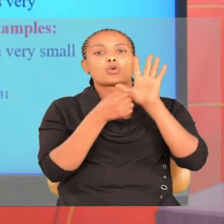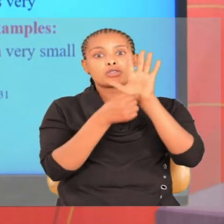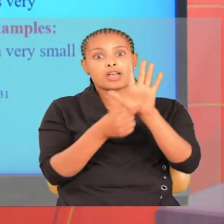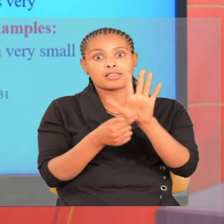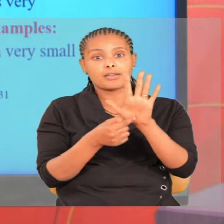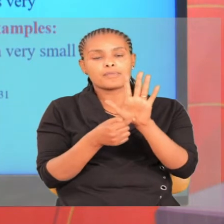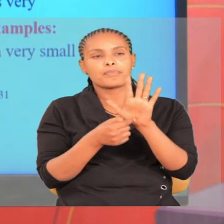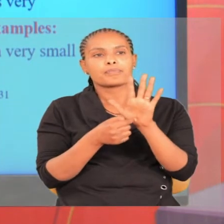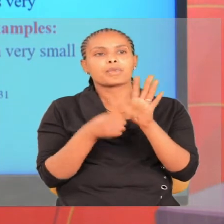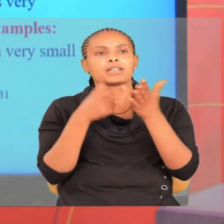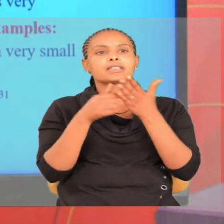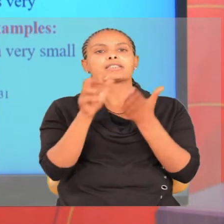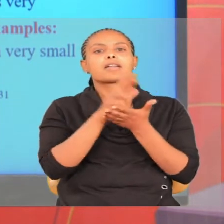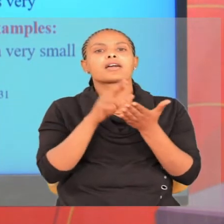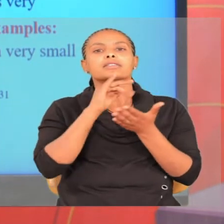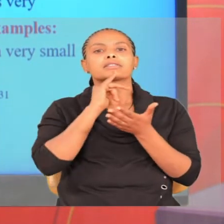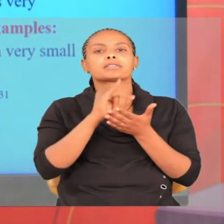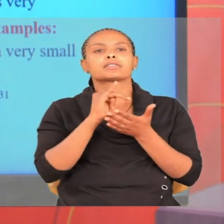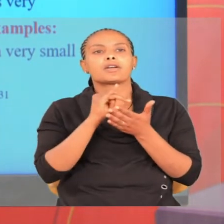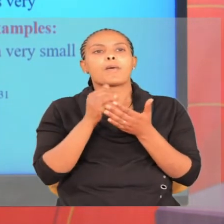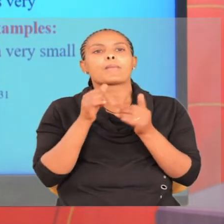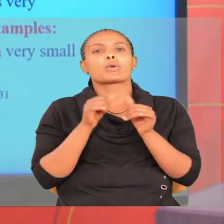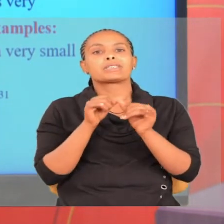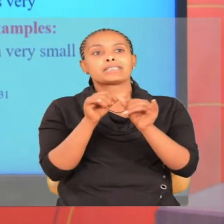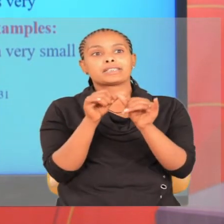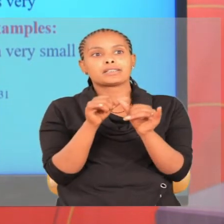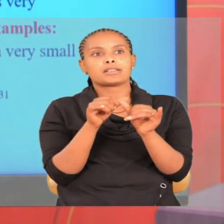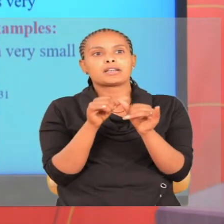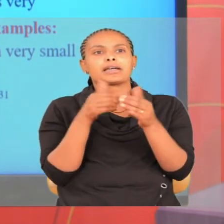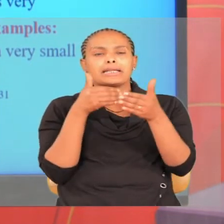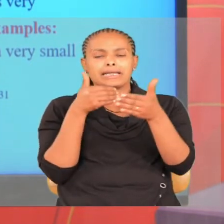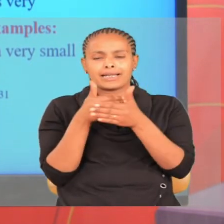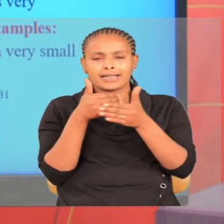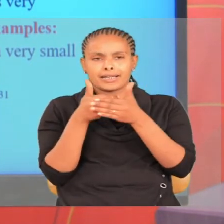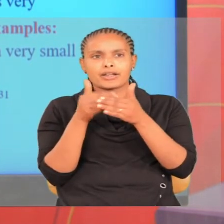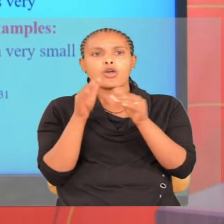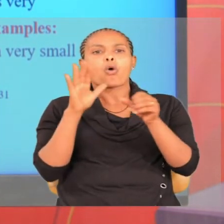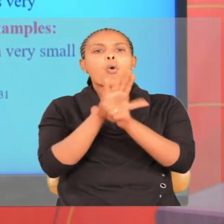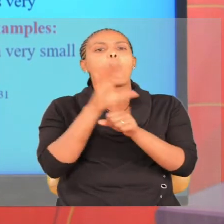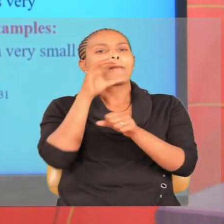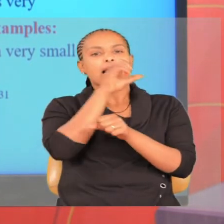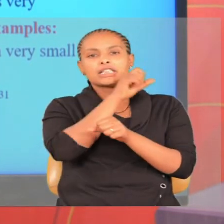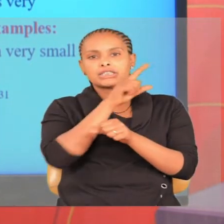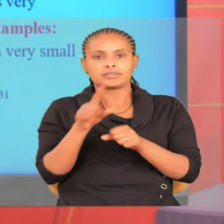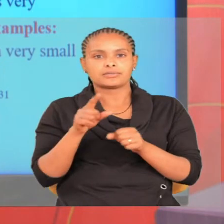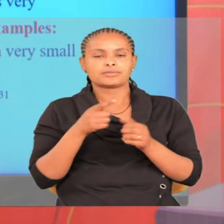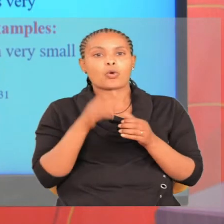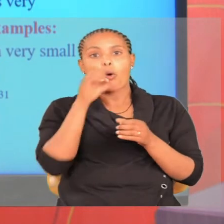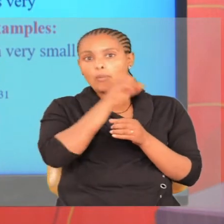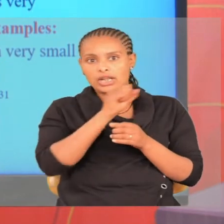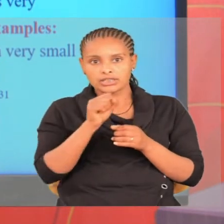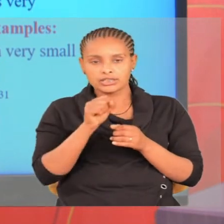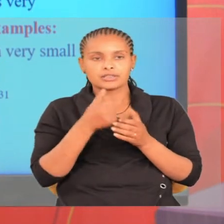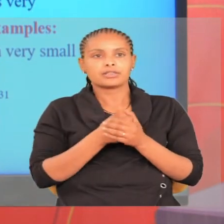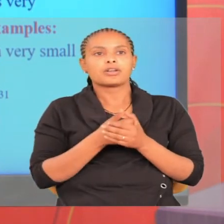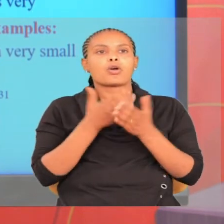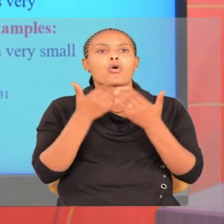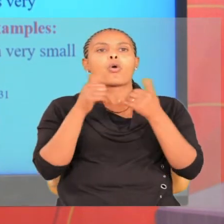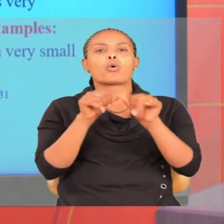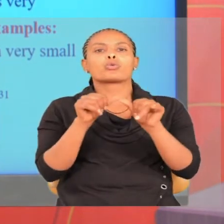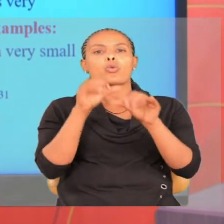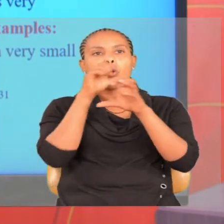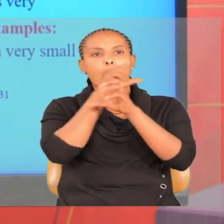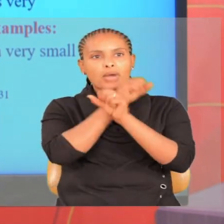that this reaction proceeds nearly to completion, goes to